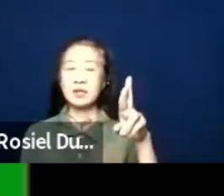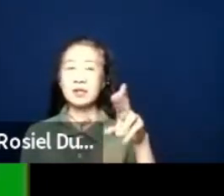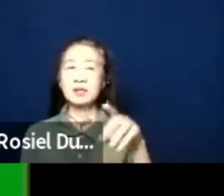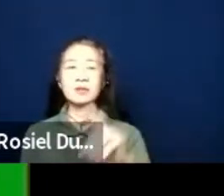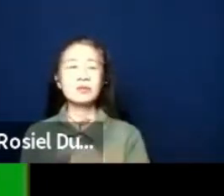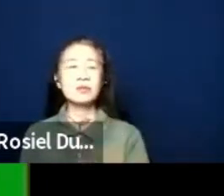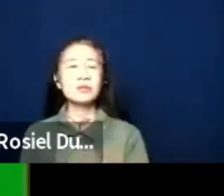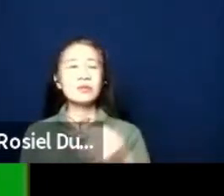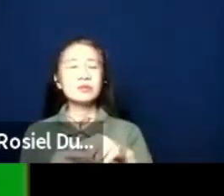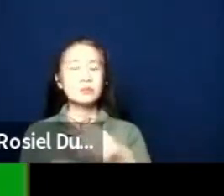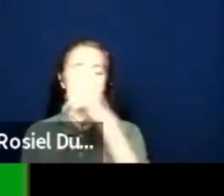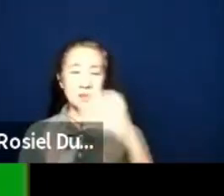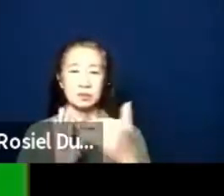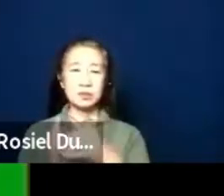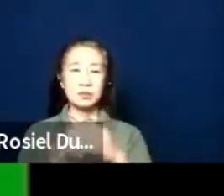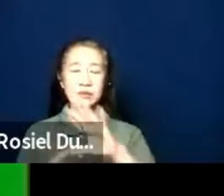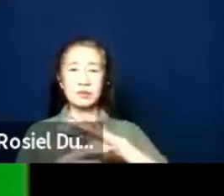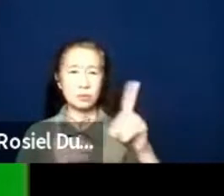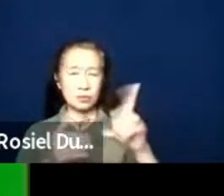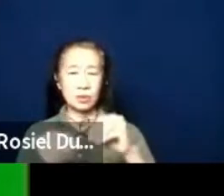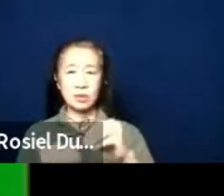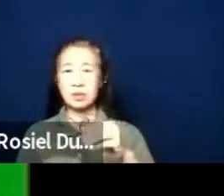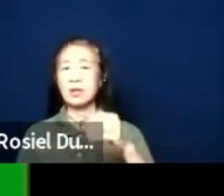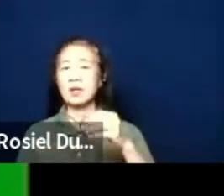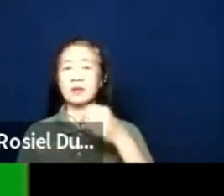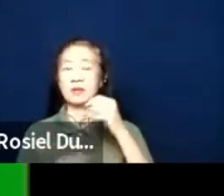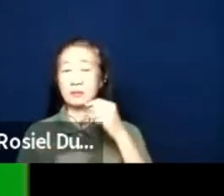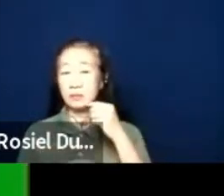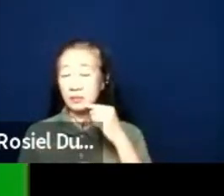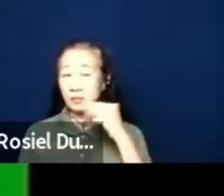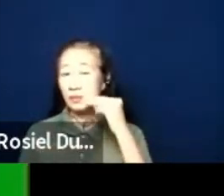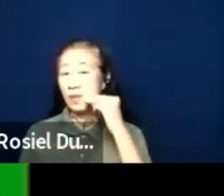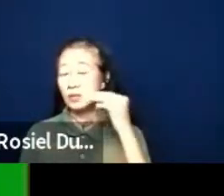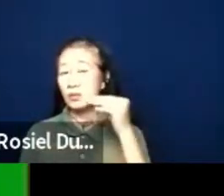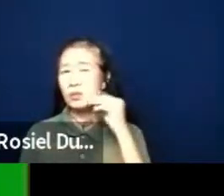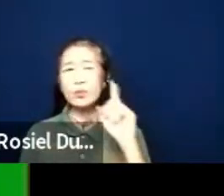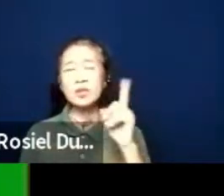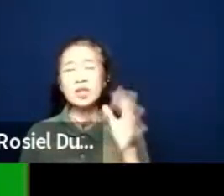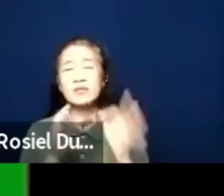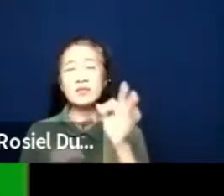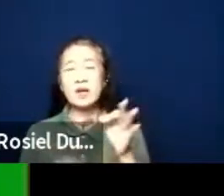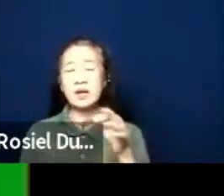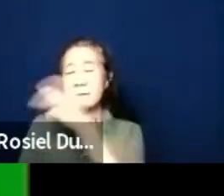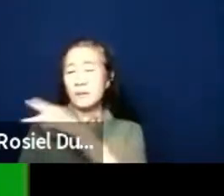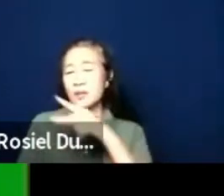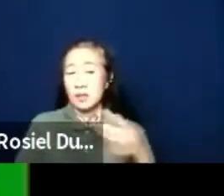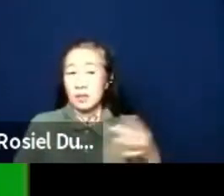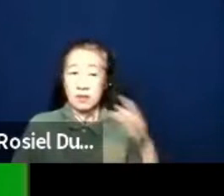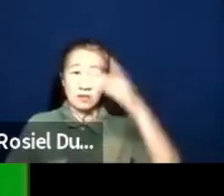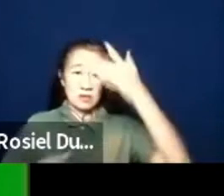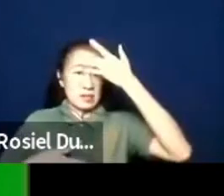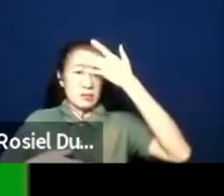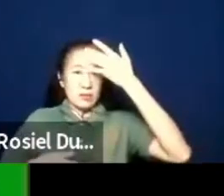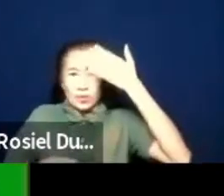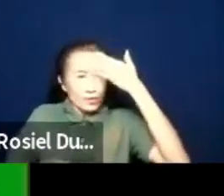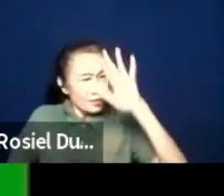going to do? Are we going to do mouth to mouth? What if the victim or the patient has COVID-19? So we are not sure.